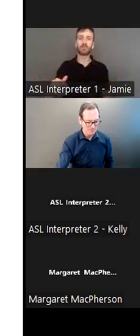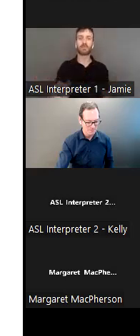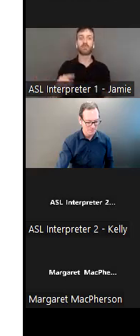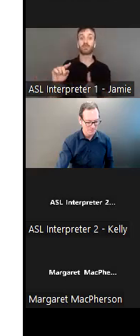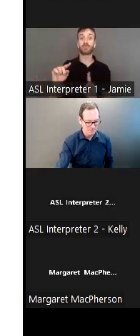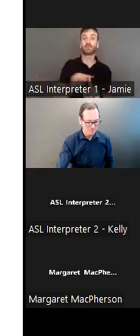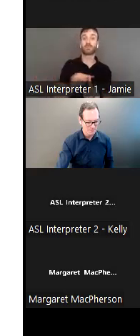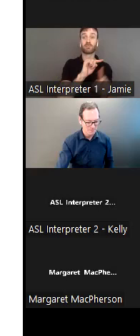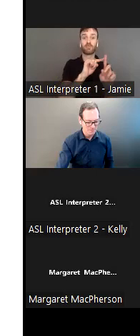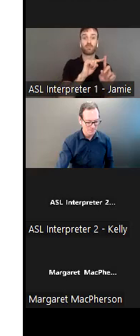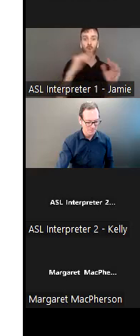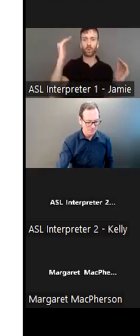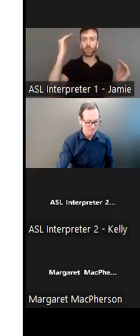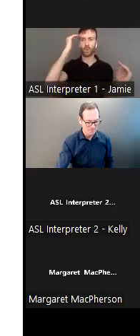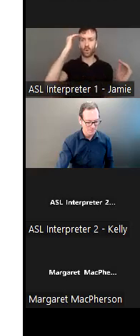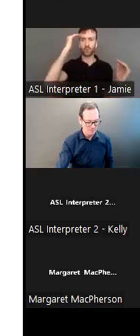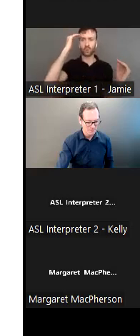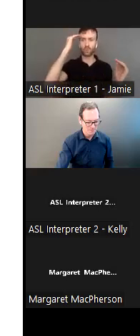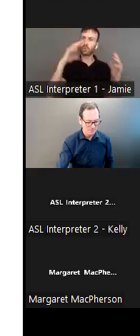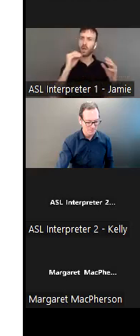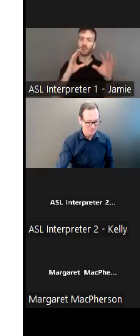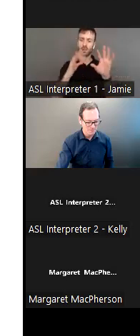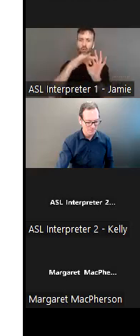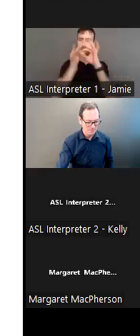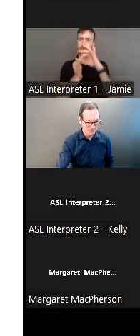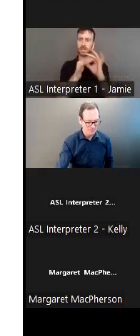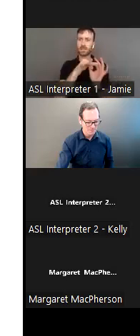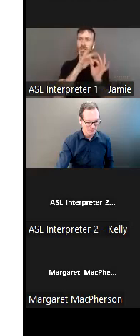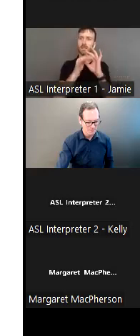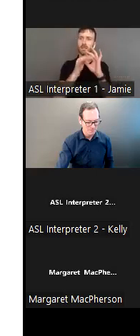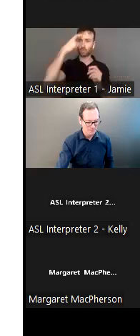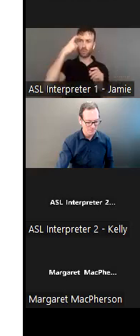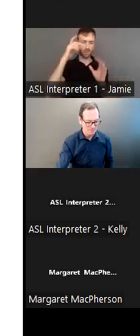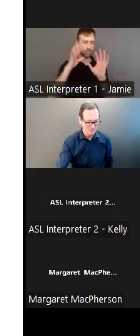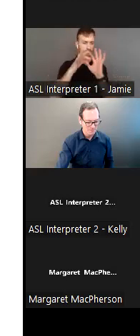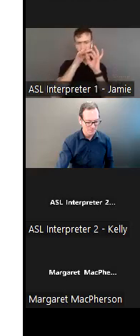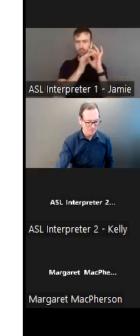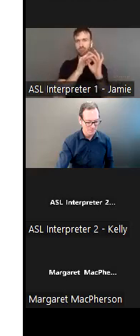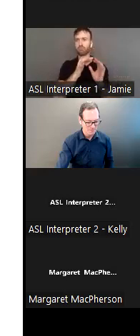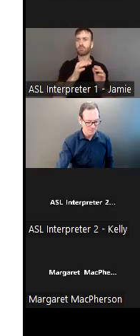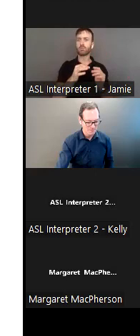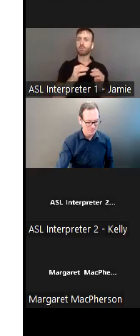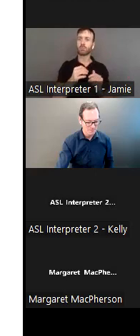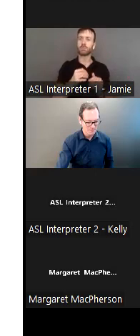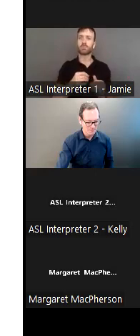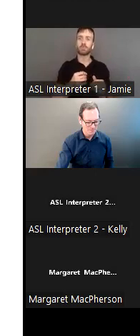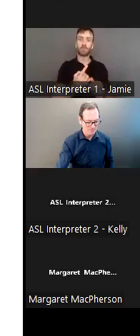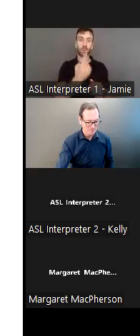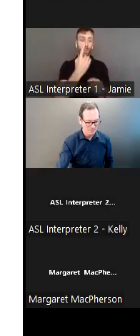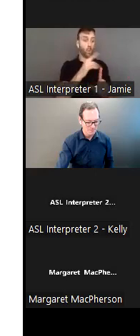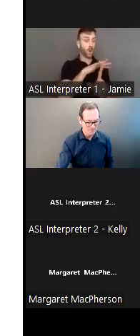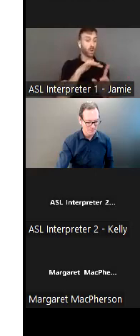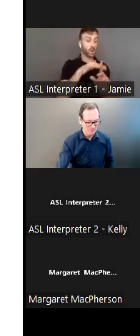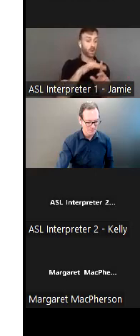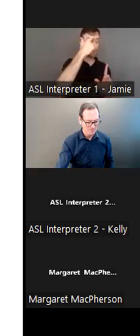and the interconnectedness of these different forms of trauma, and that, you know, being in one context of trauma might put you at